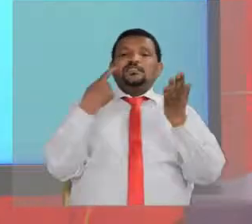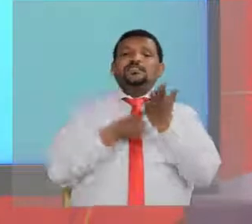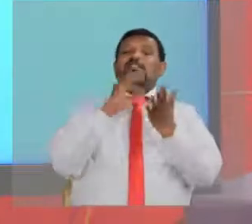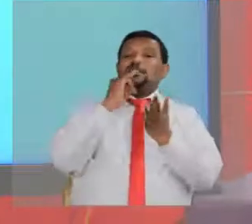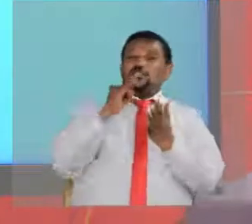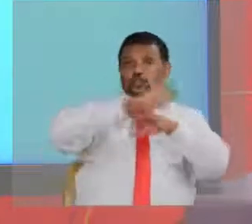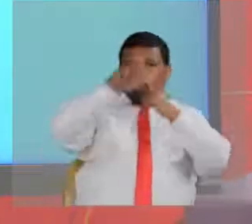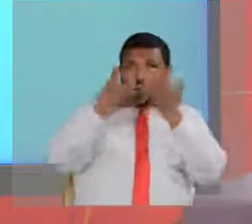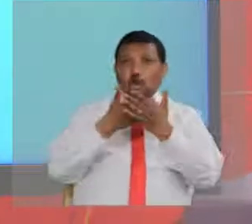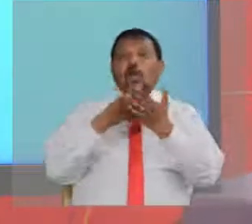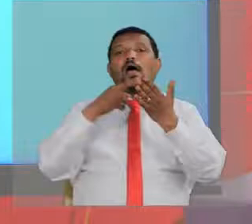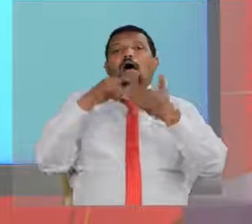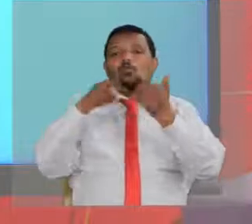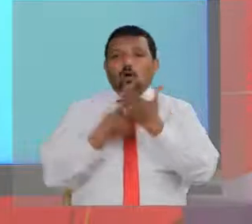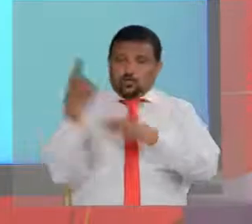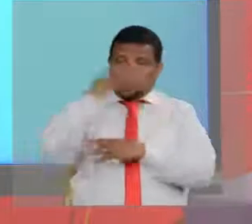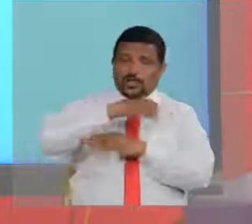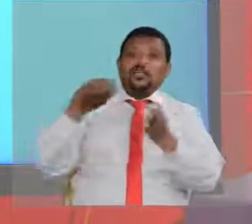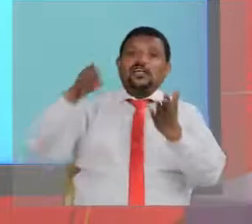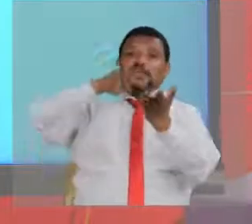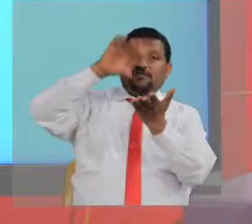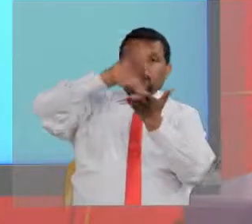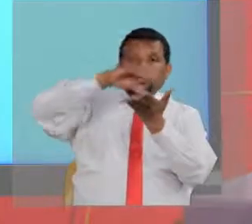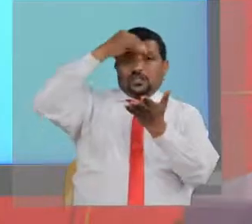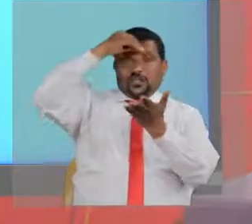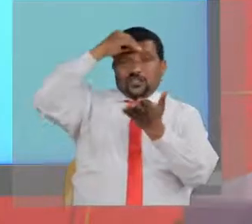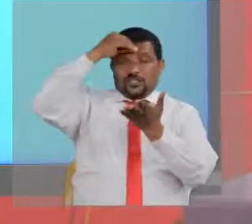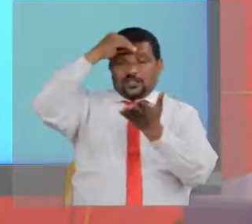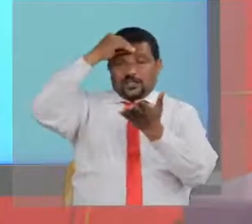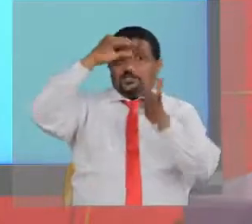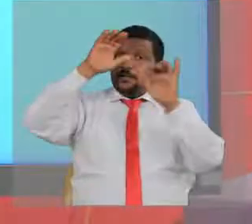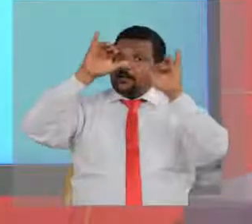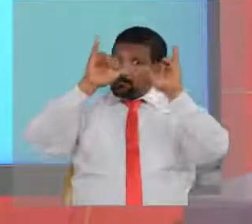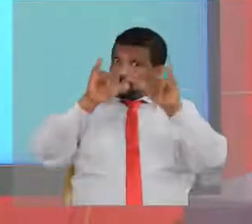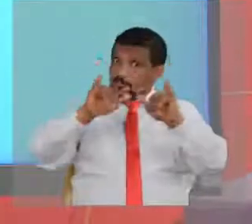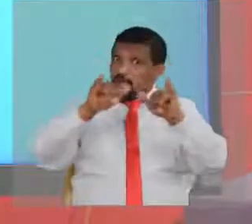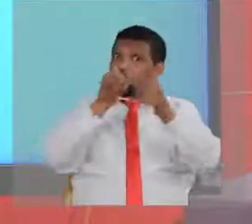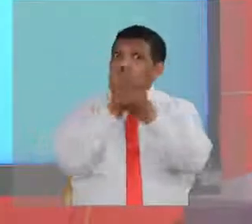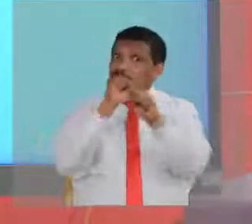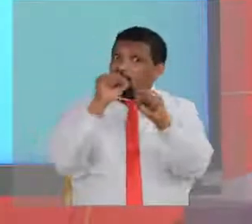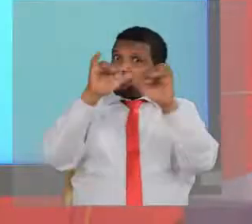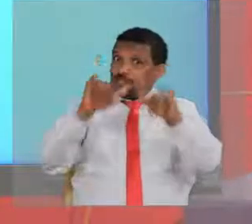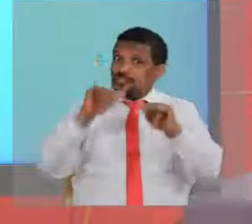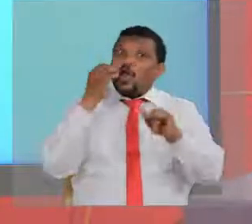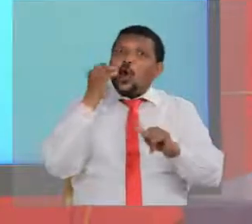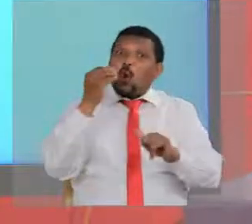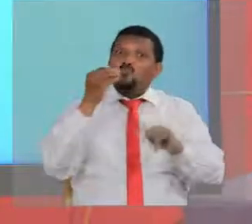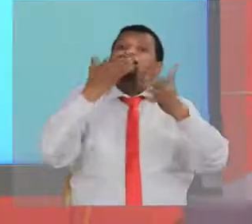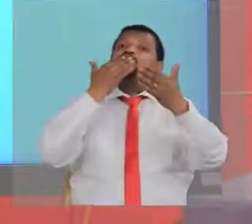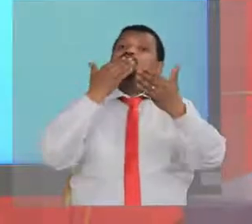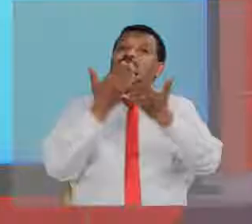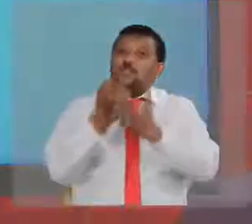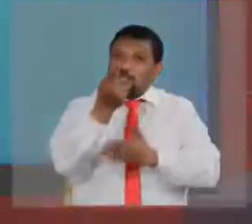This is all about the day's revision lesson. Stay safe, stay home. Thank you.